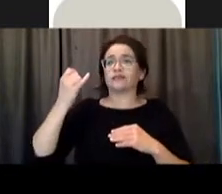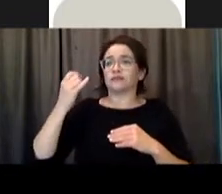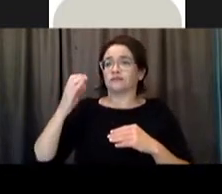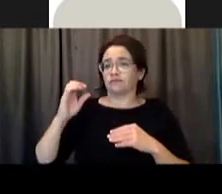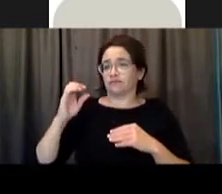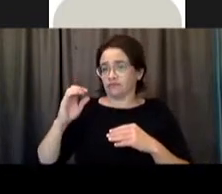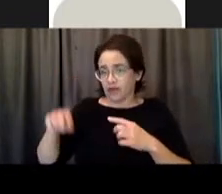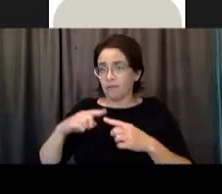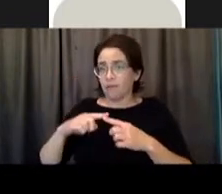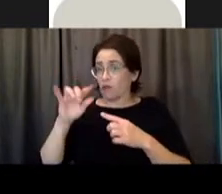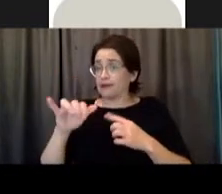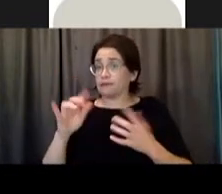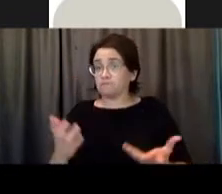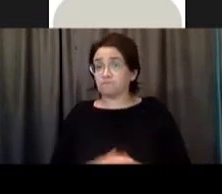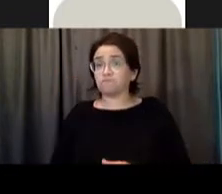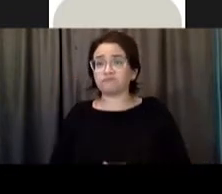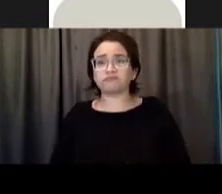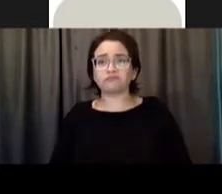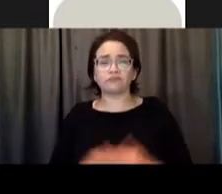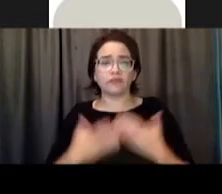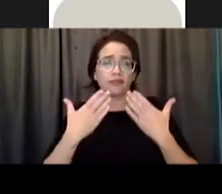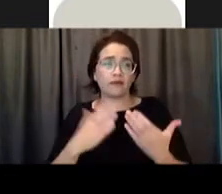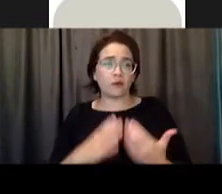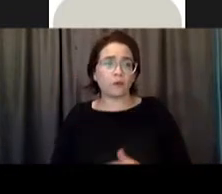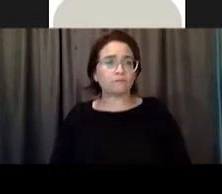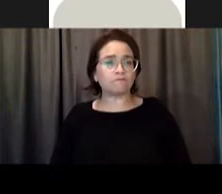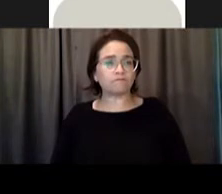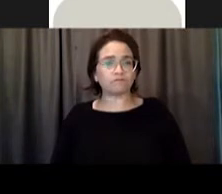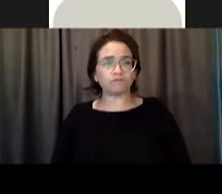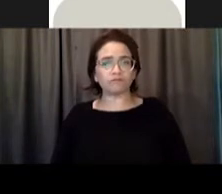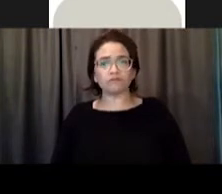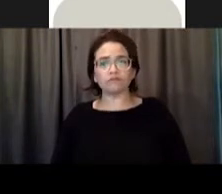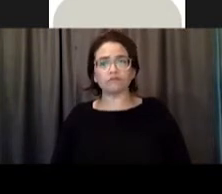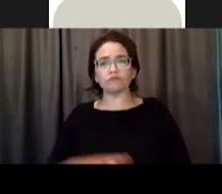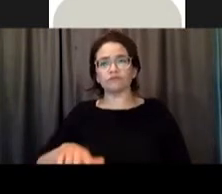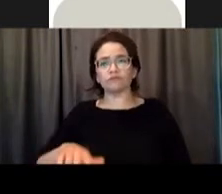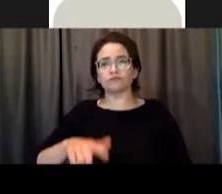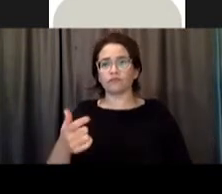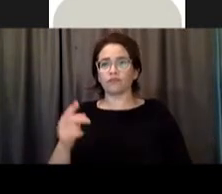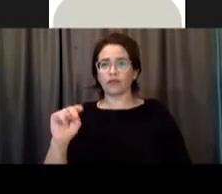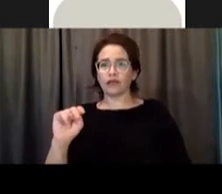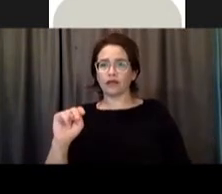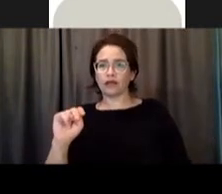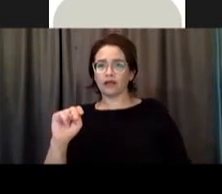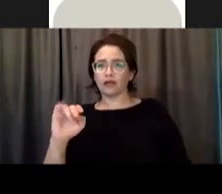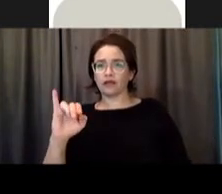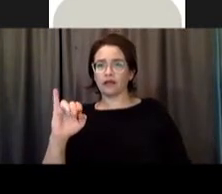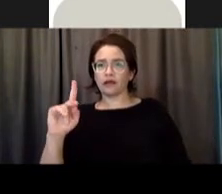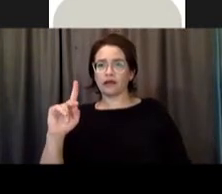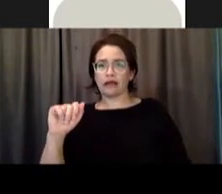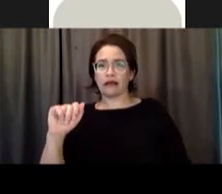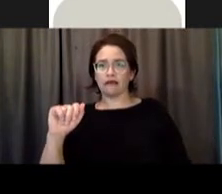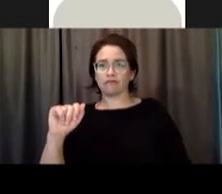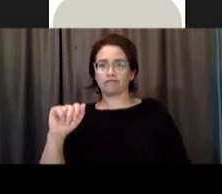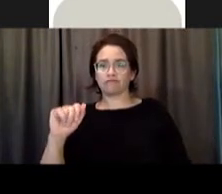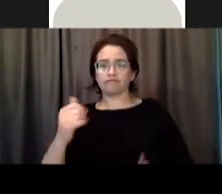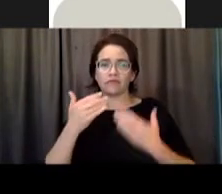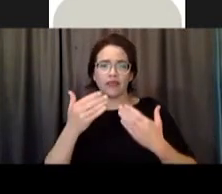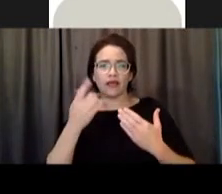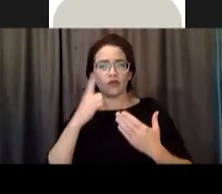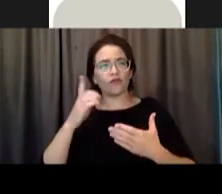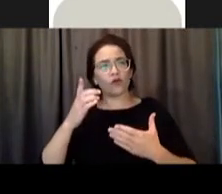So, thank you. Thank Thank you for sharing all of that history. I know it's